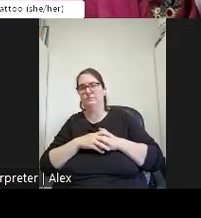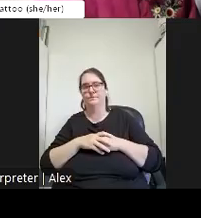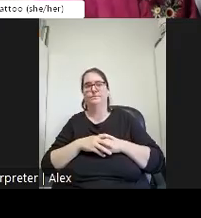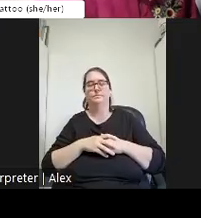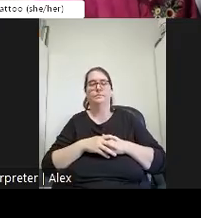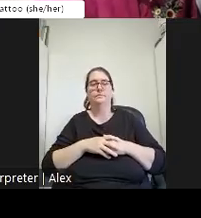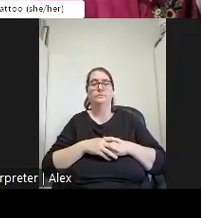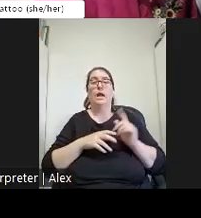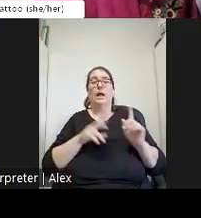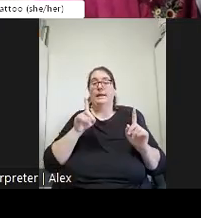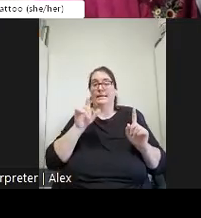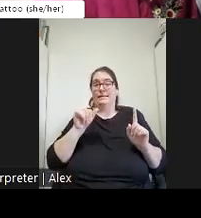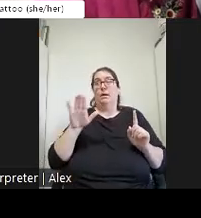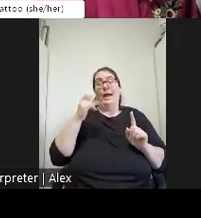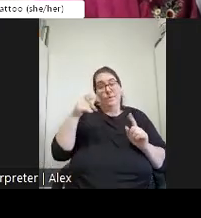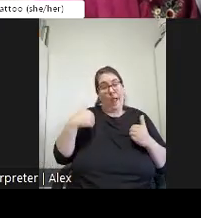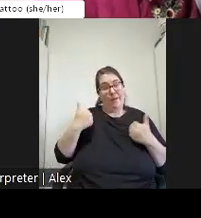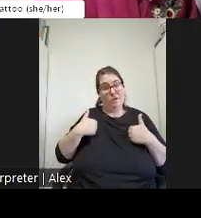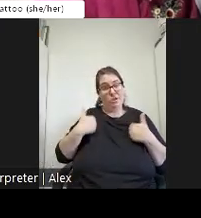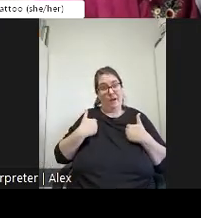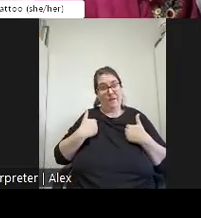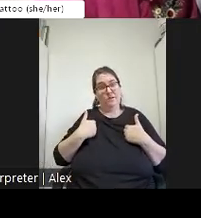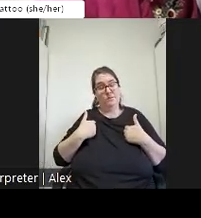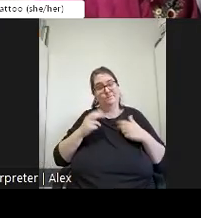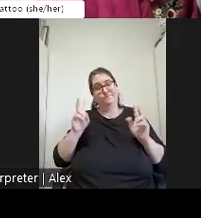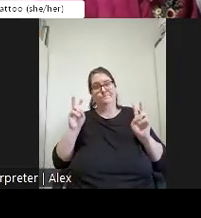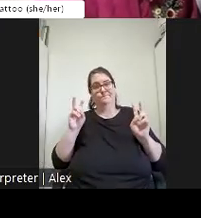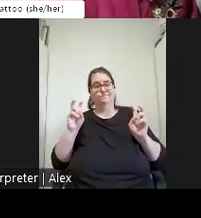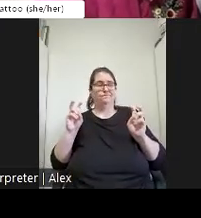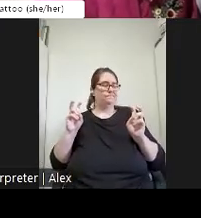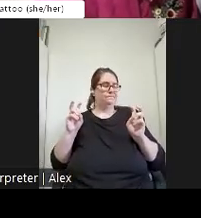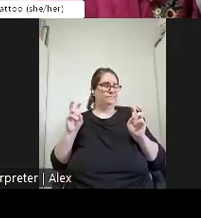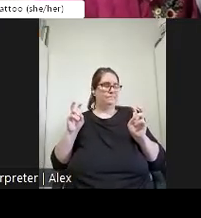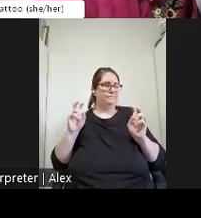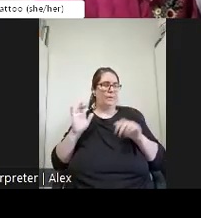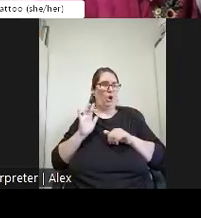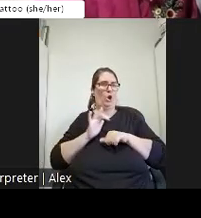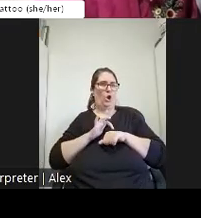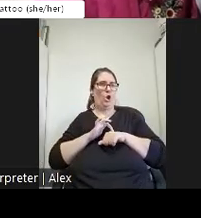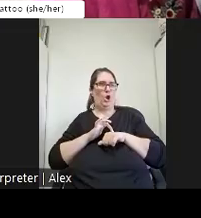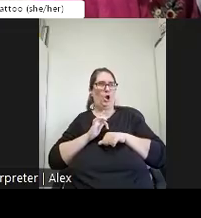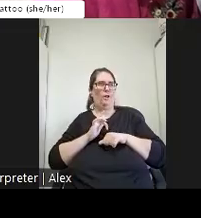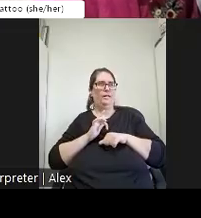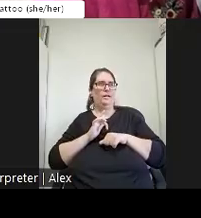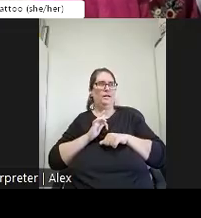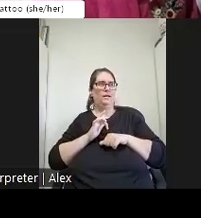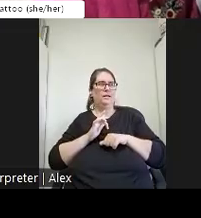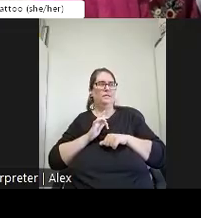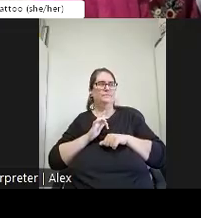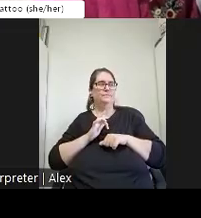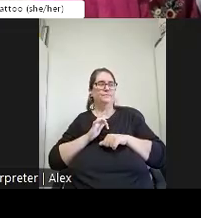for if you have survivors who are what I call the early majority